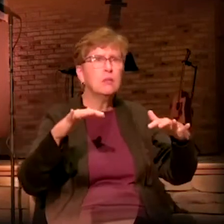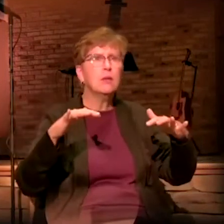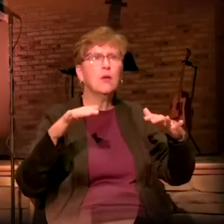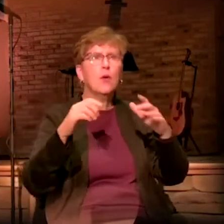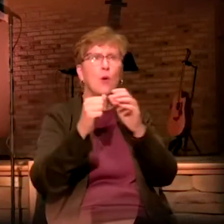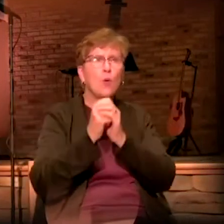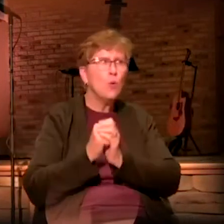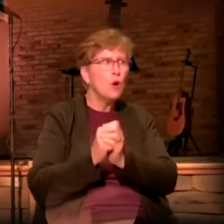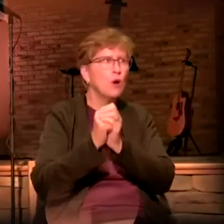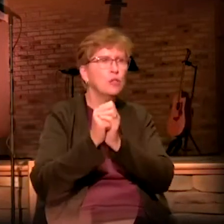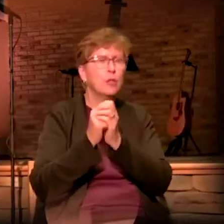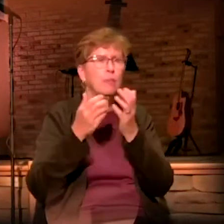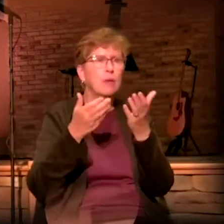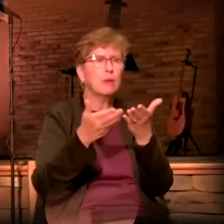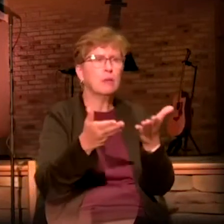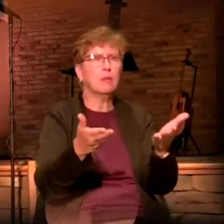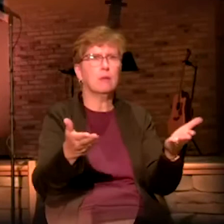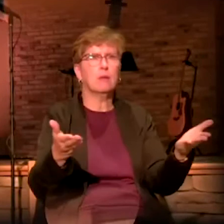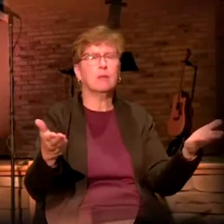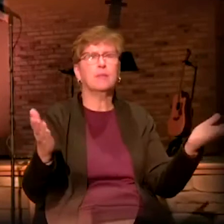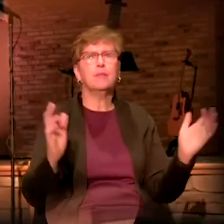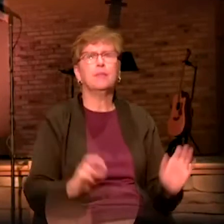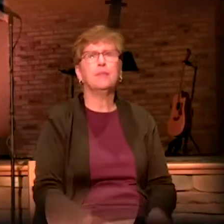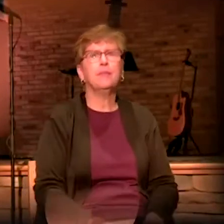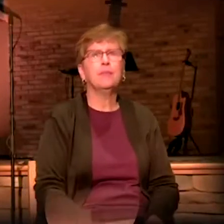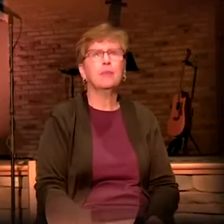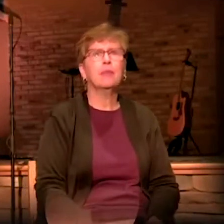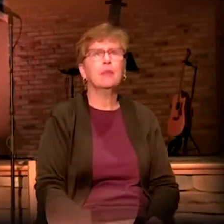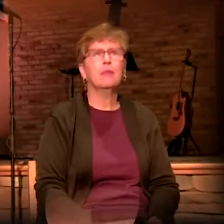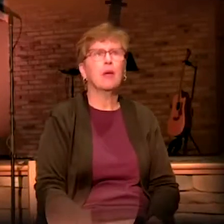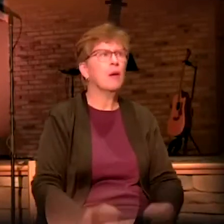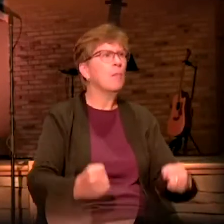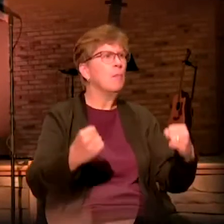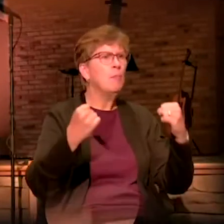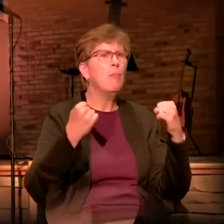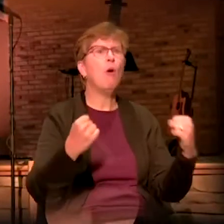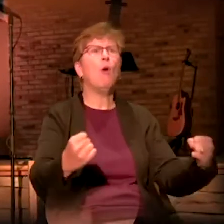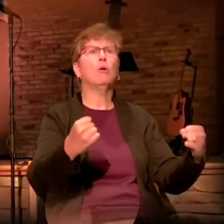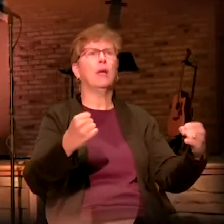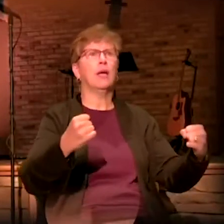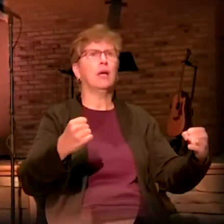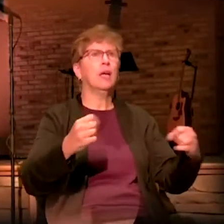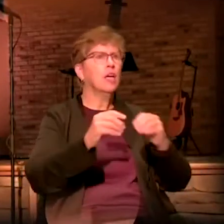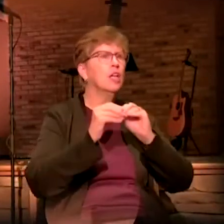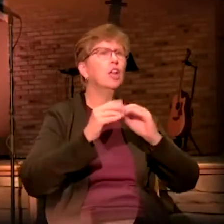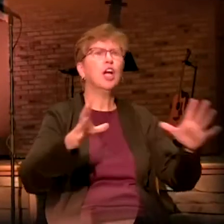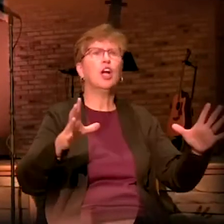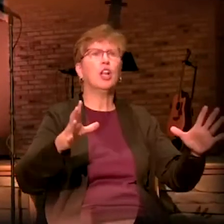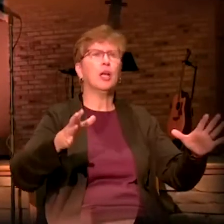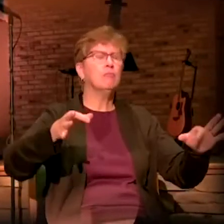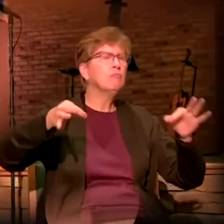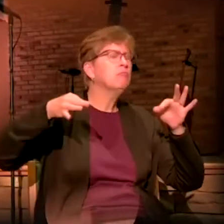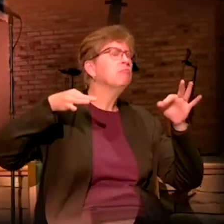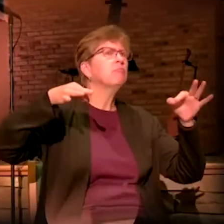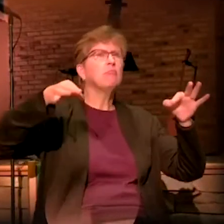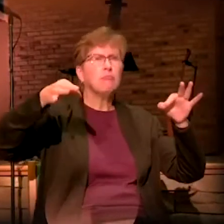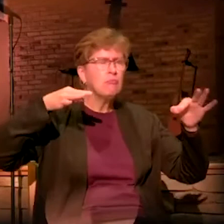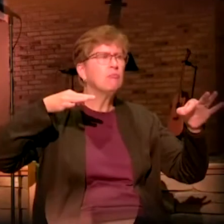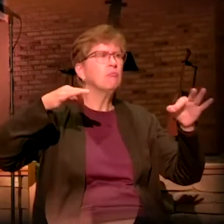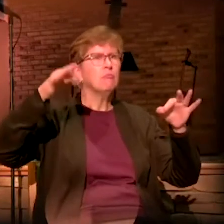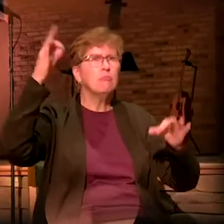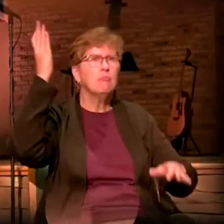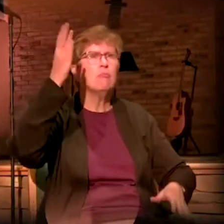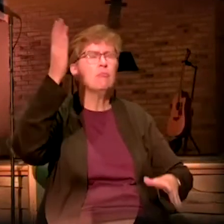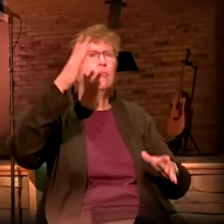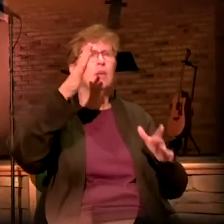worshiped. And boldly they proclaimed the message, the good news about Jesus Christ. But then the